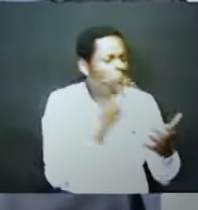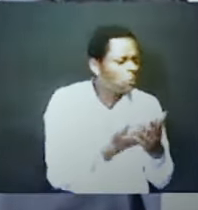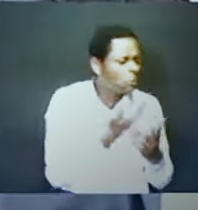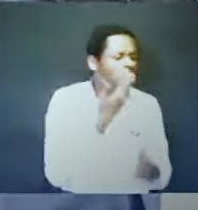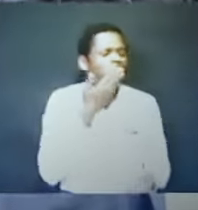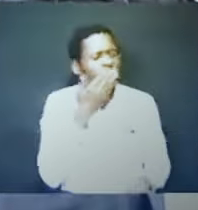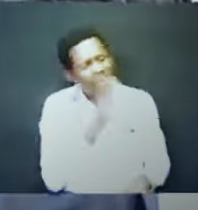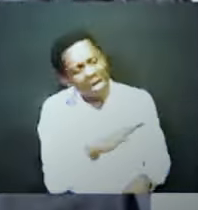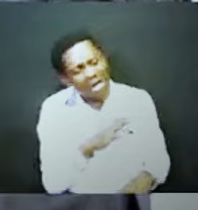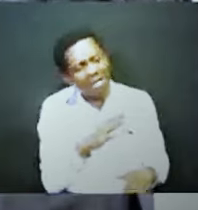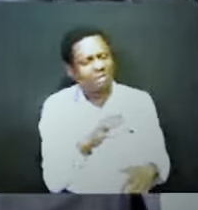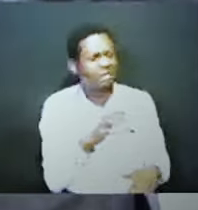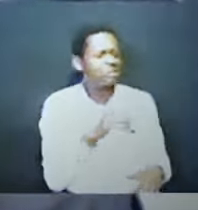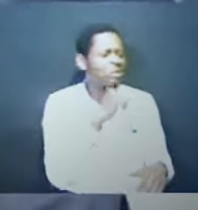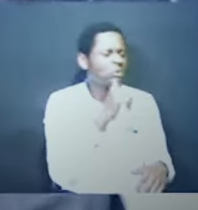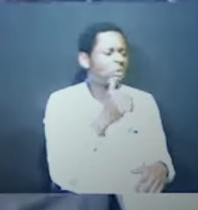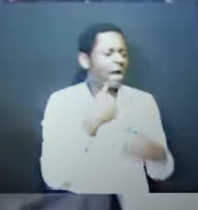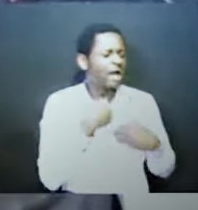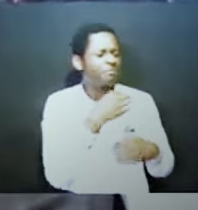of Jeremiah. Okay. However,